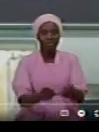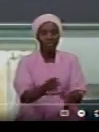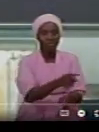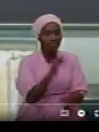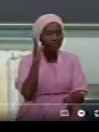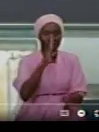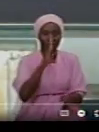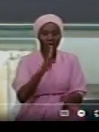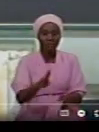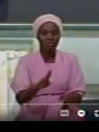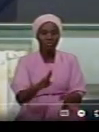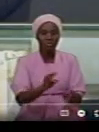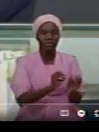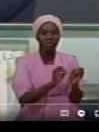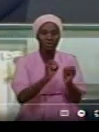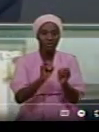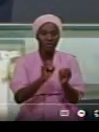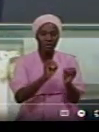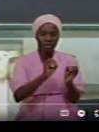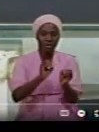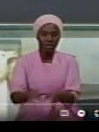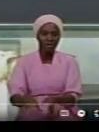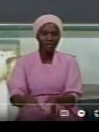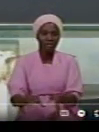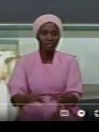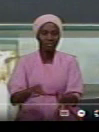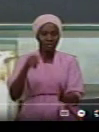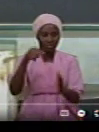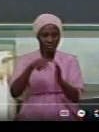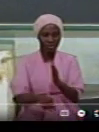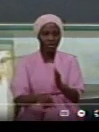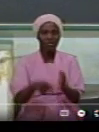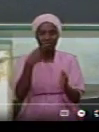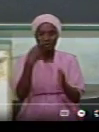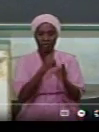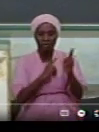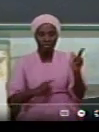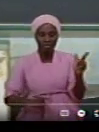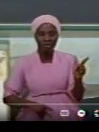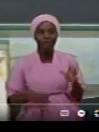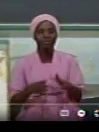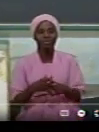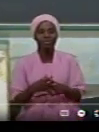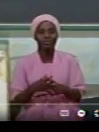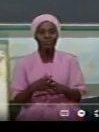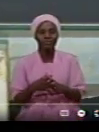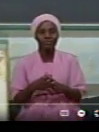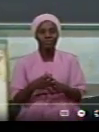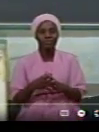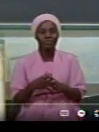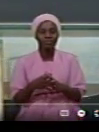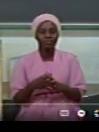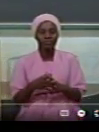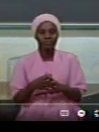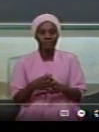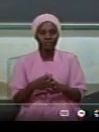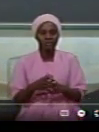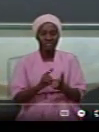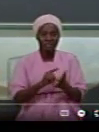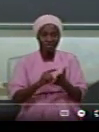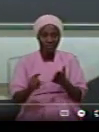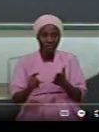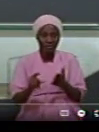Lord. Look at their lamentation on the final day, in the final verses of that chapter. In verse